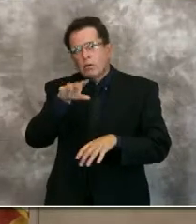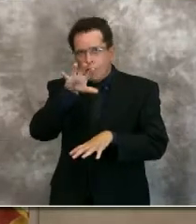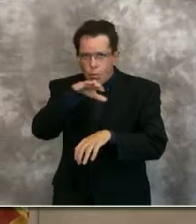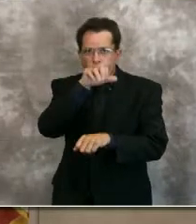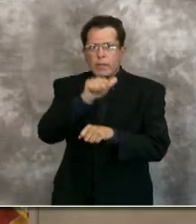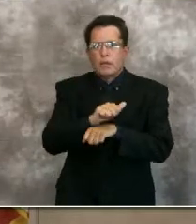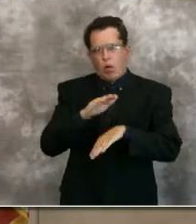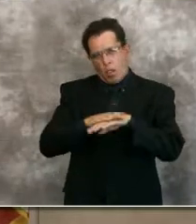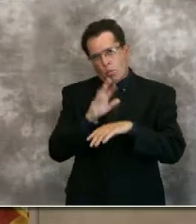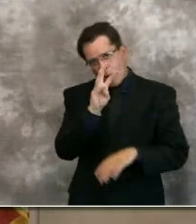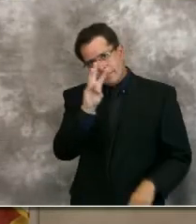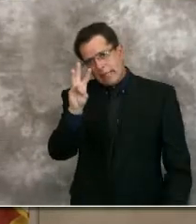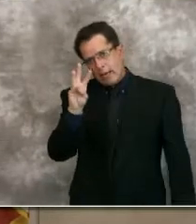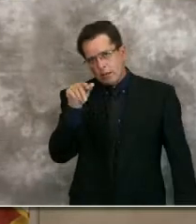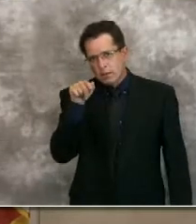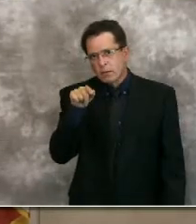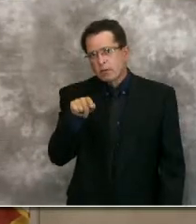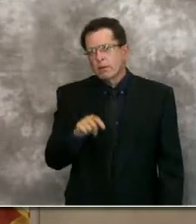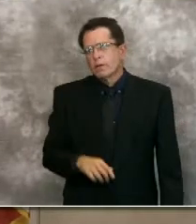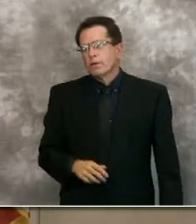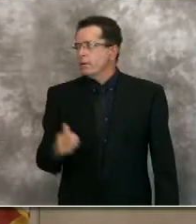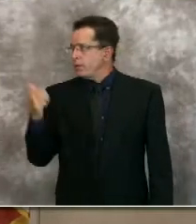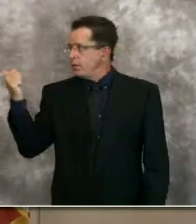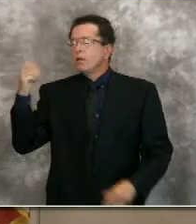Okay, we'll go to the next question.